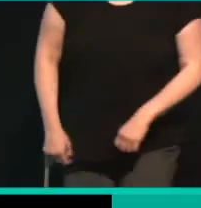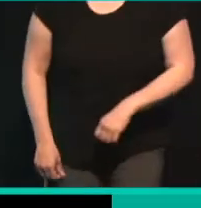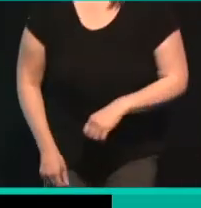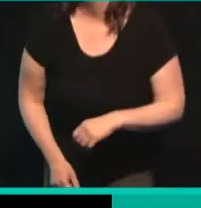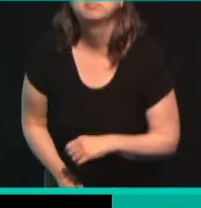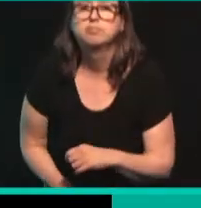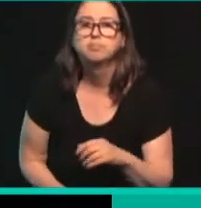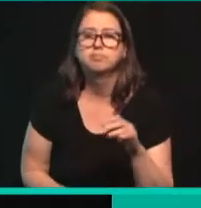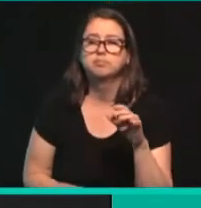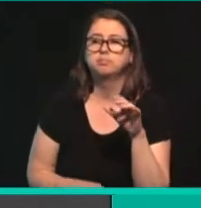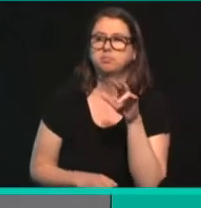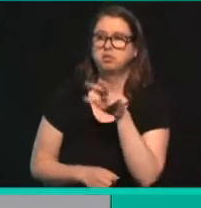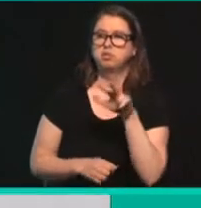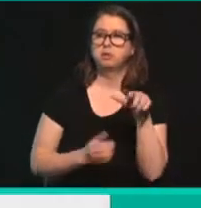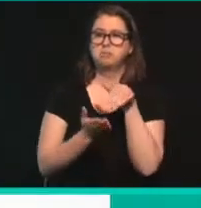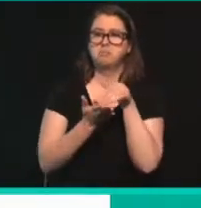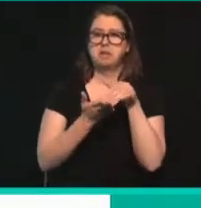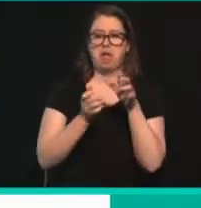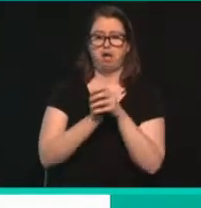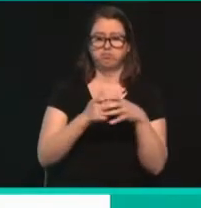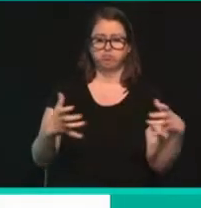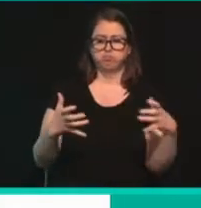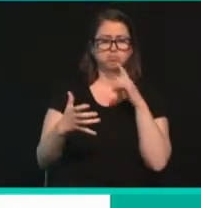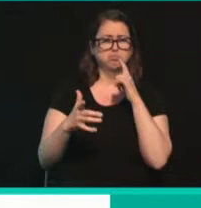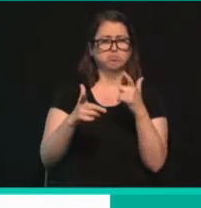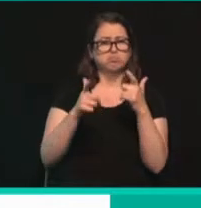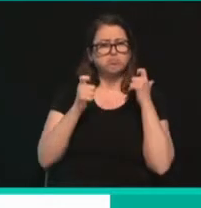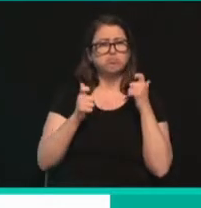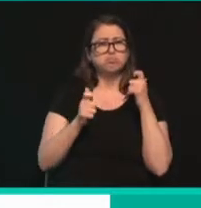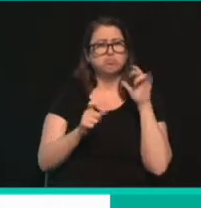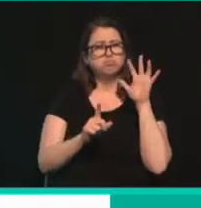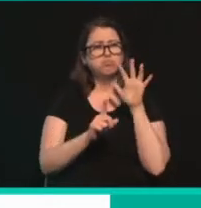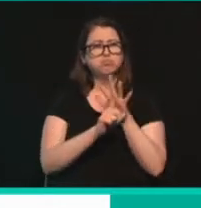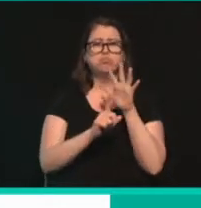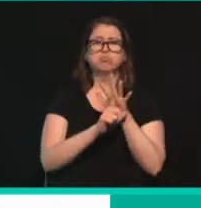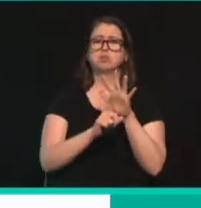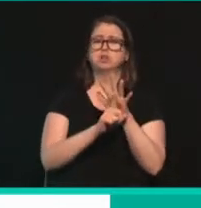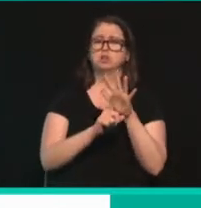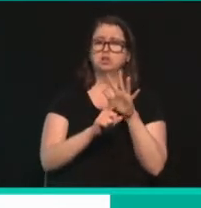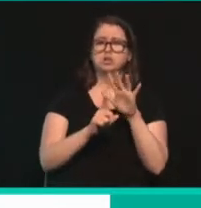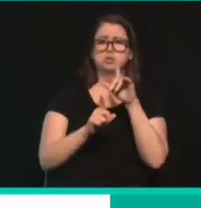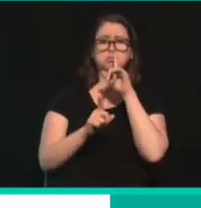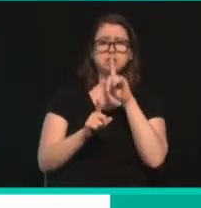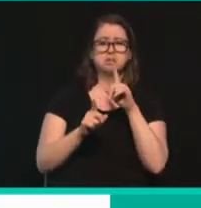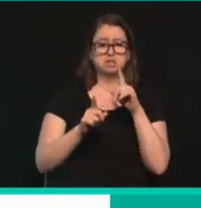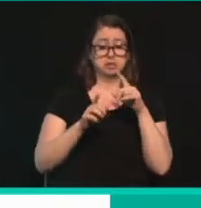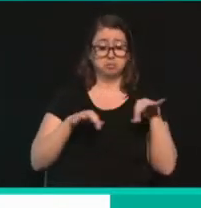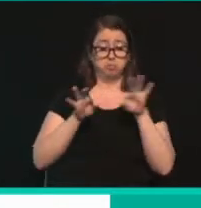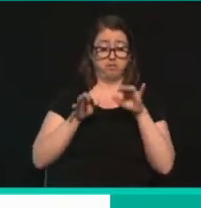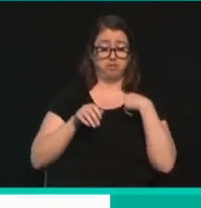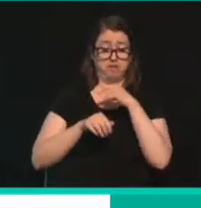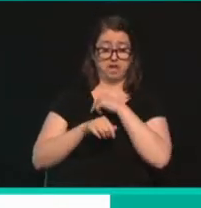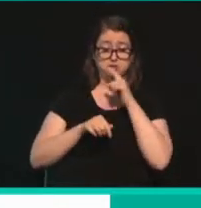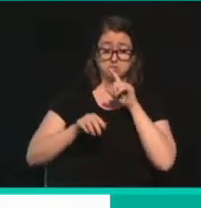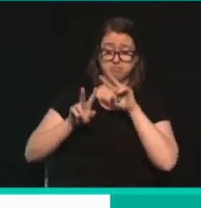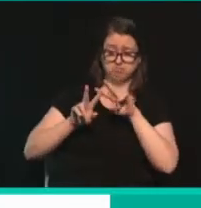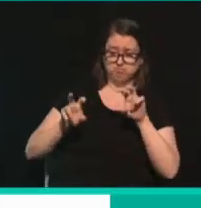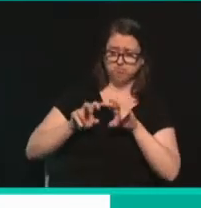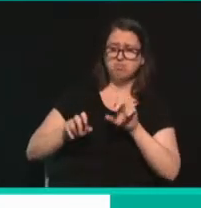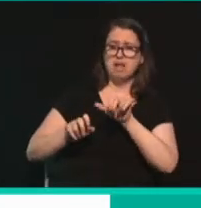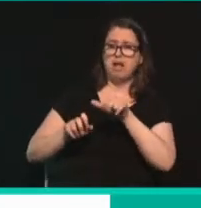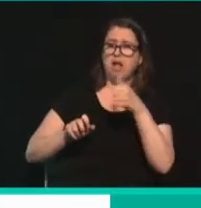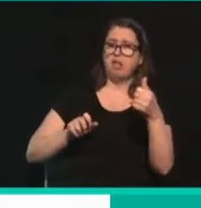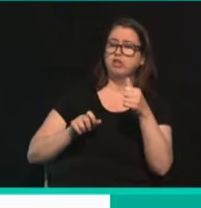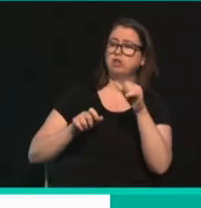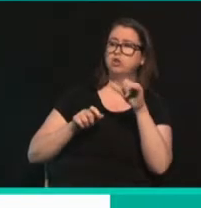million, as I mentioned before. It was an instant success. Now, it's important for us to look at what other industries are doing as